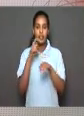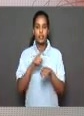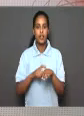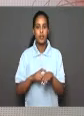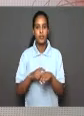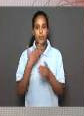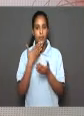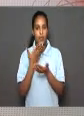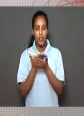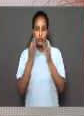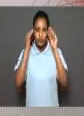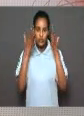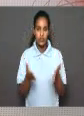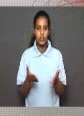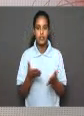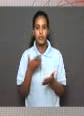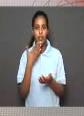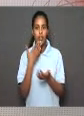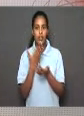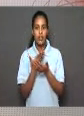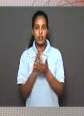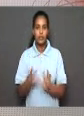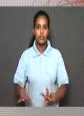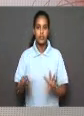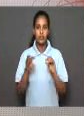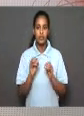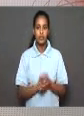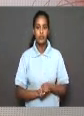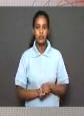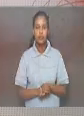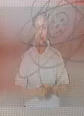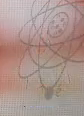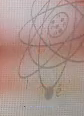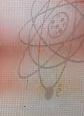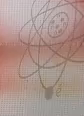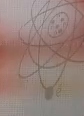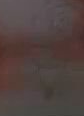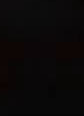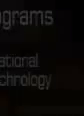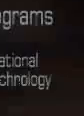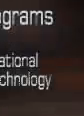Until next time, thank you, teacher. Thank you, students.